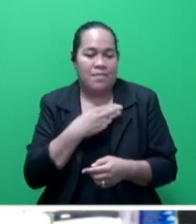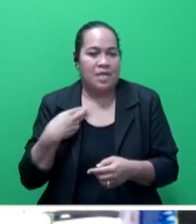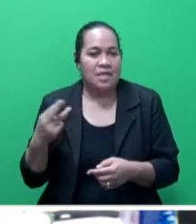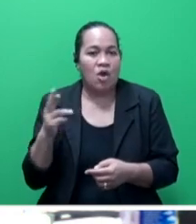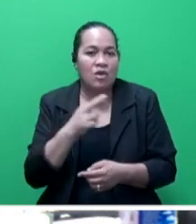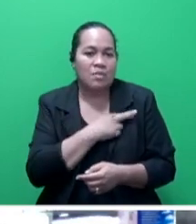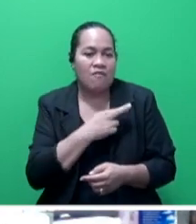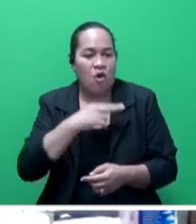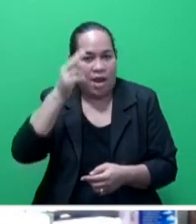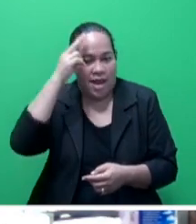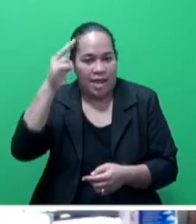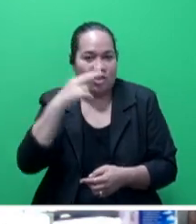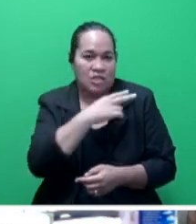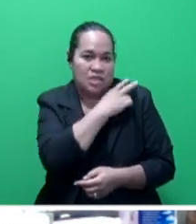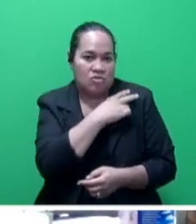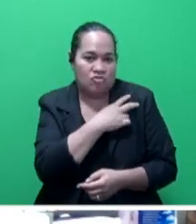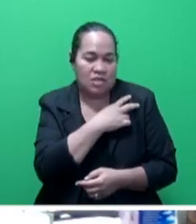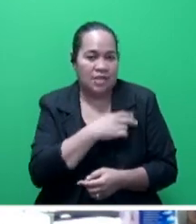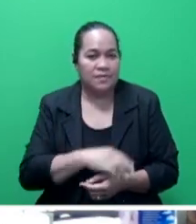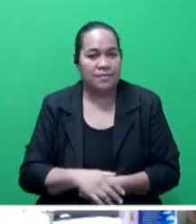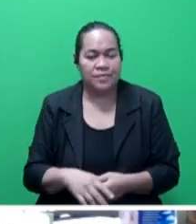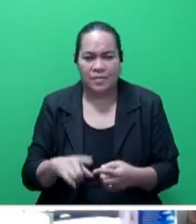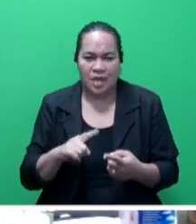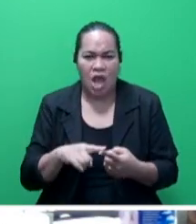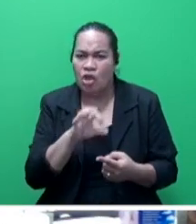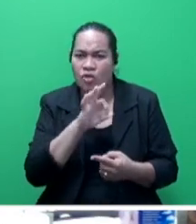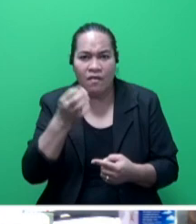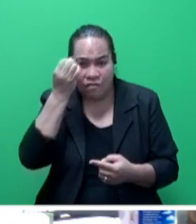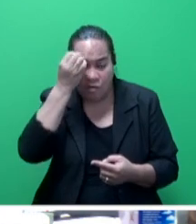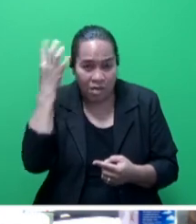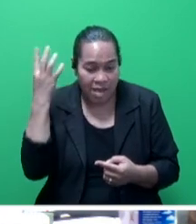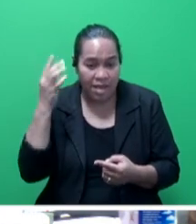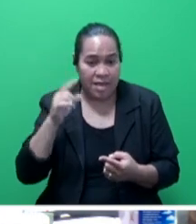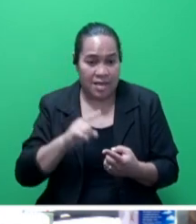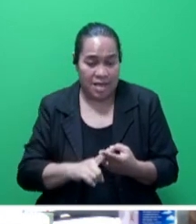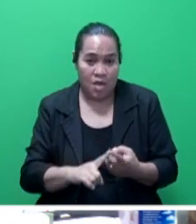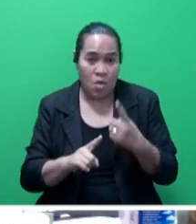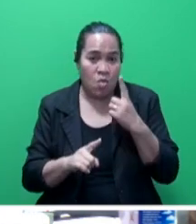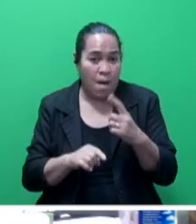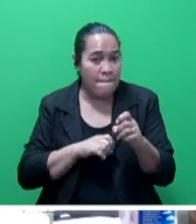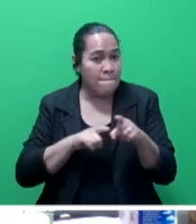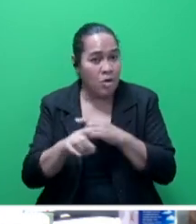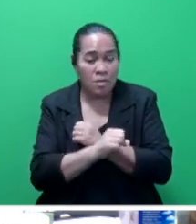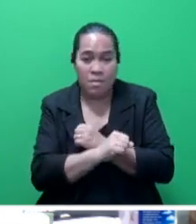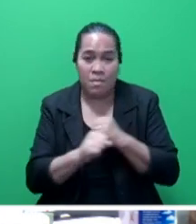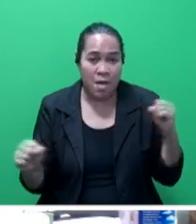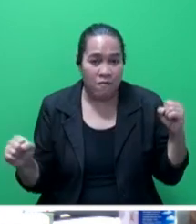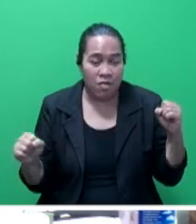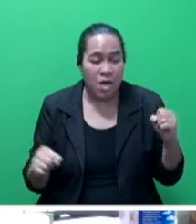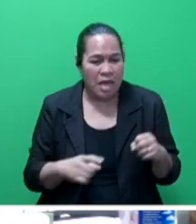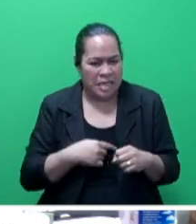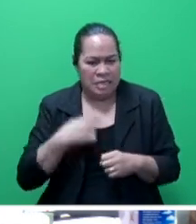for national security, Mr. Speaker, sir. Let's not forget the fact that one of the most powerful and